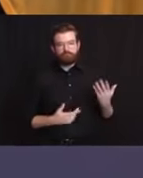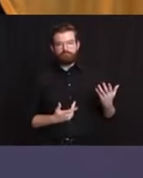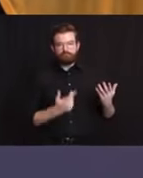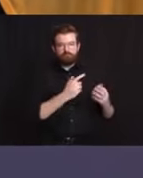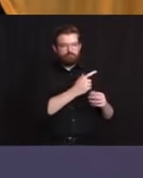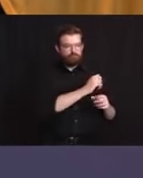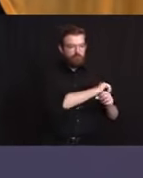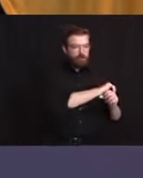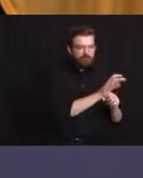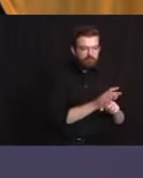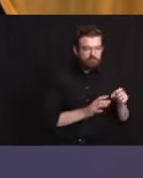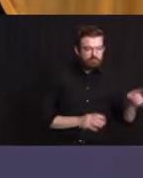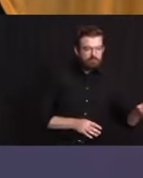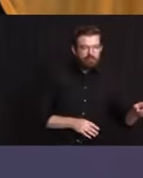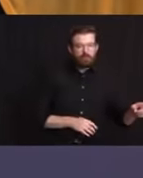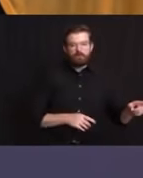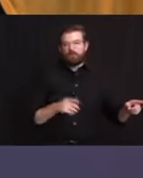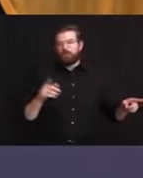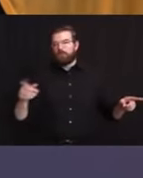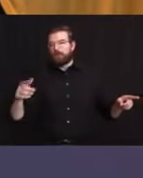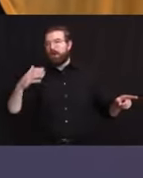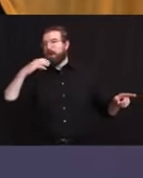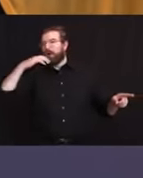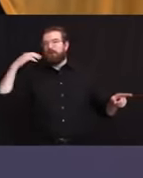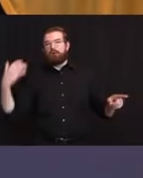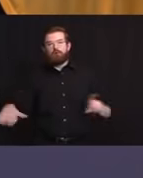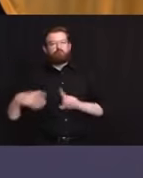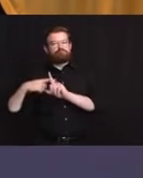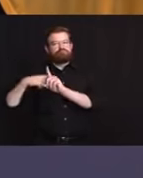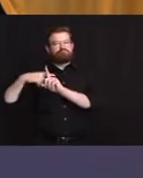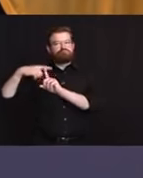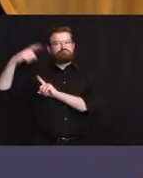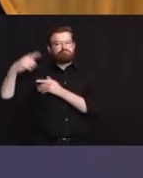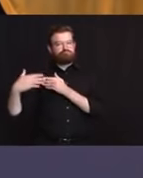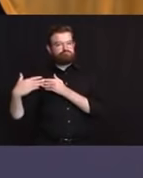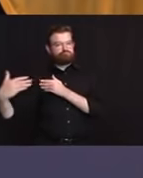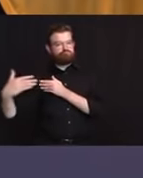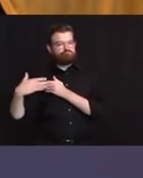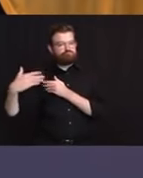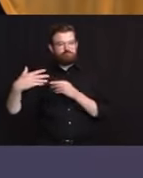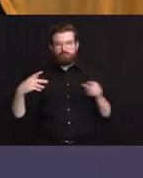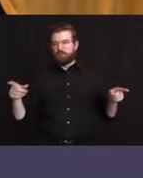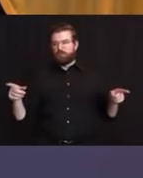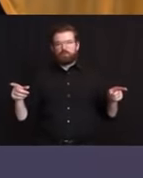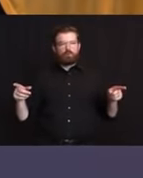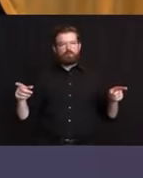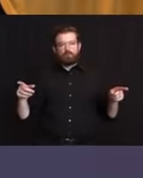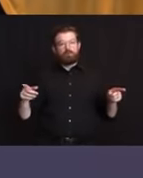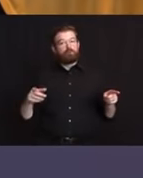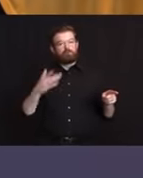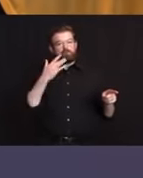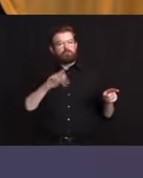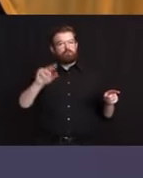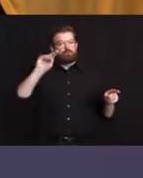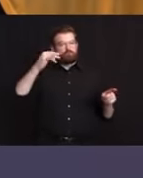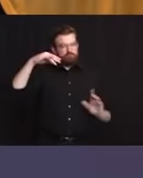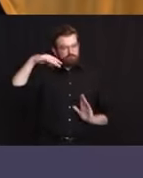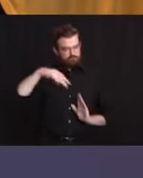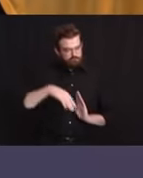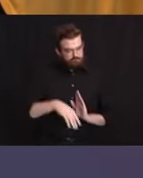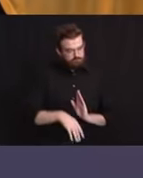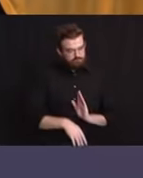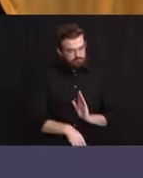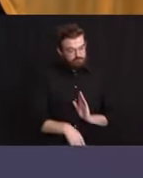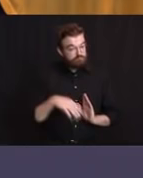virus that, while we have brought it way, way, way, way, way down in this state, is not to zero. And we continue to